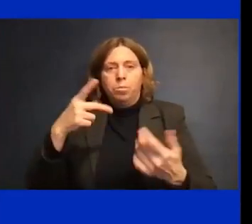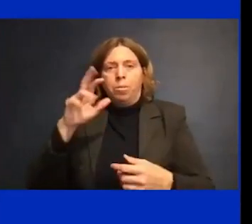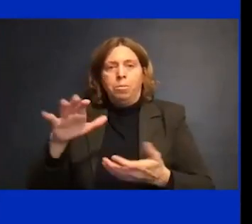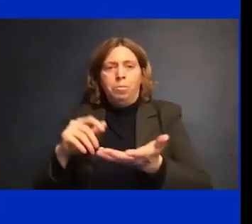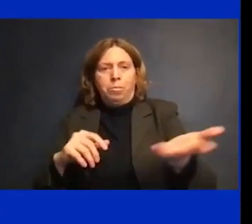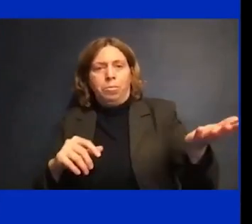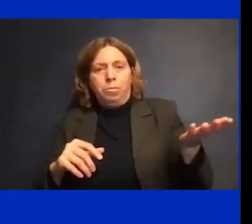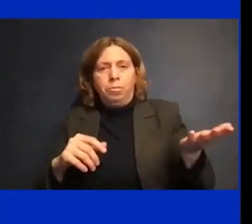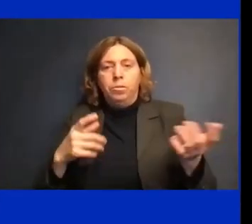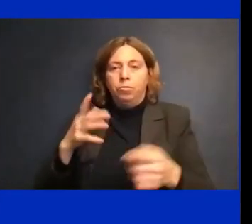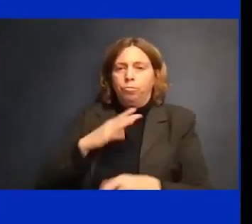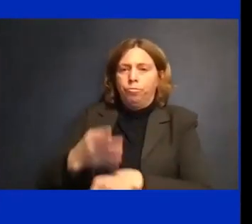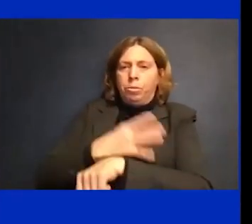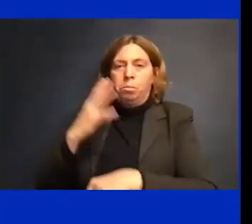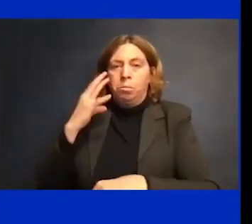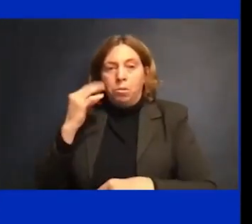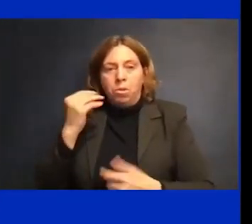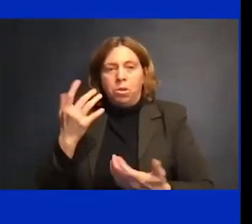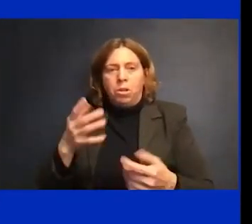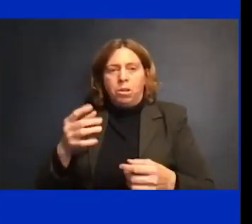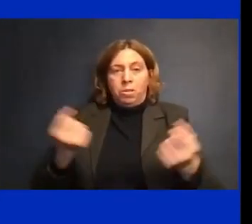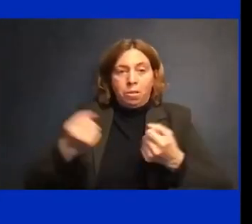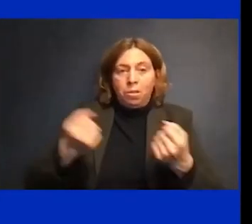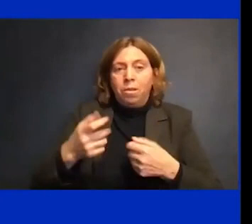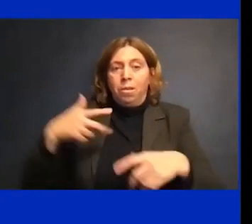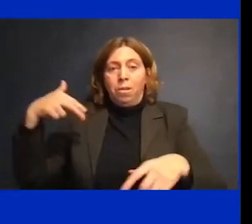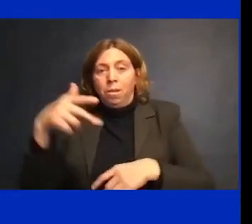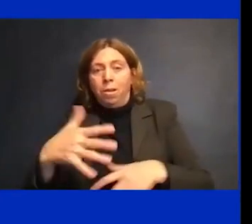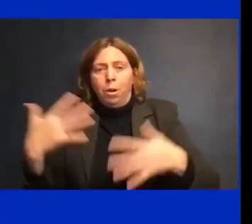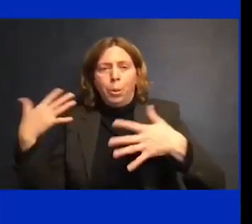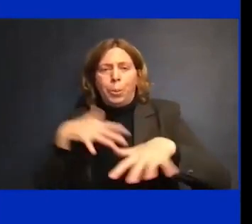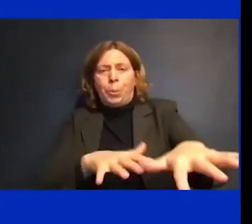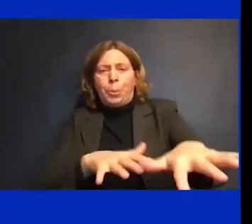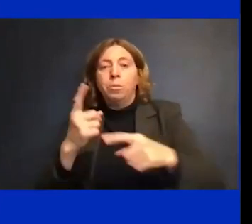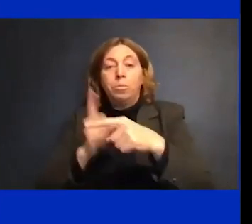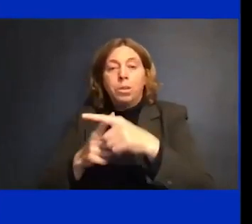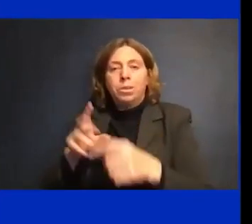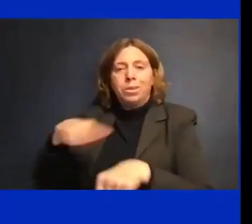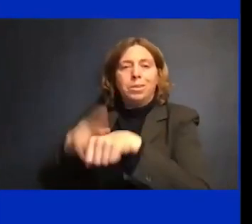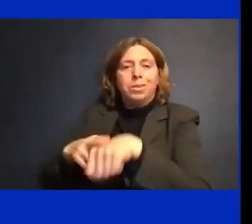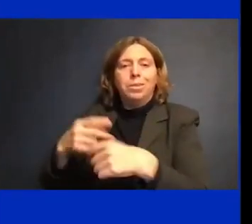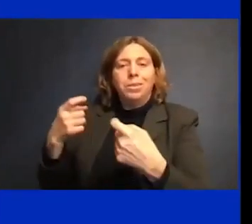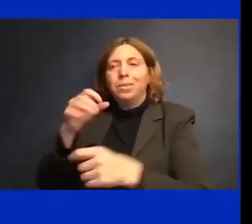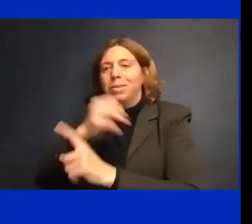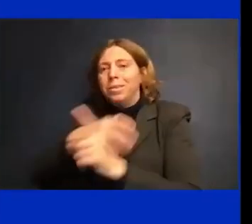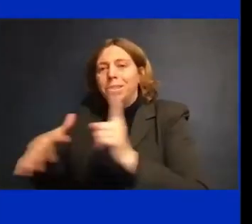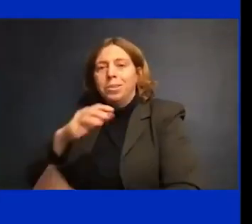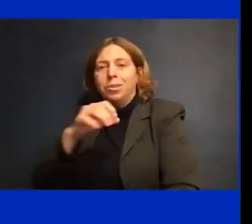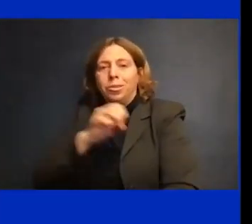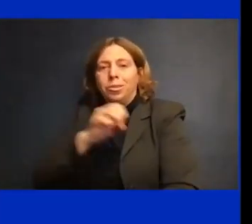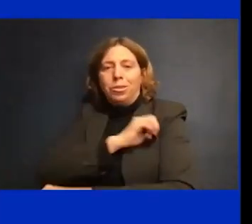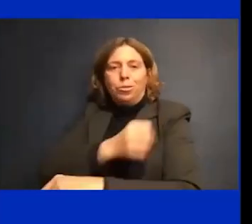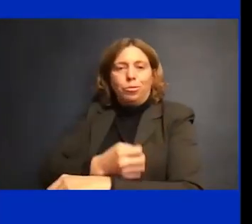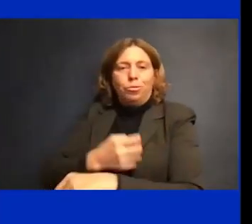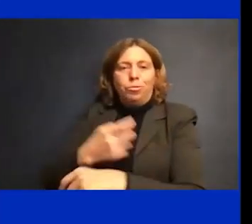significantly enhanced user experience, improved vehicular and pedestrian flow, and green energy transition, to name a